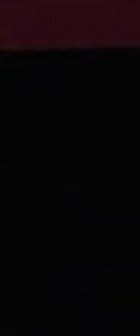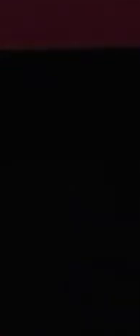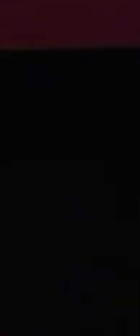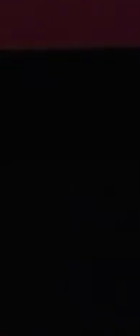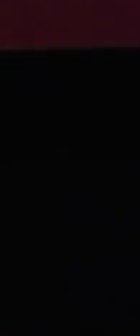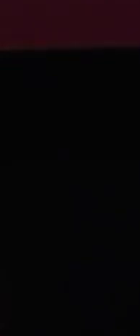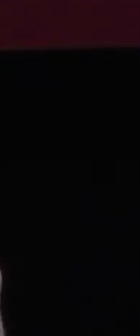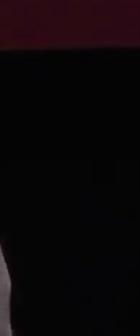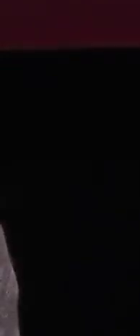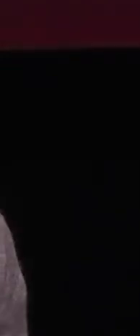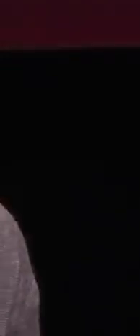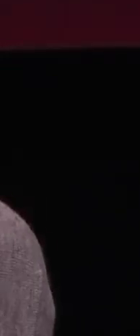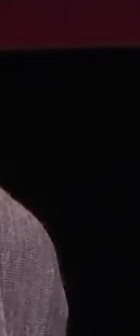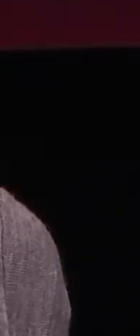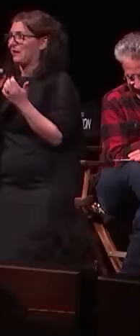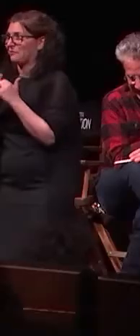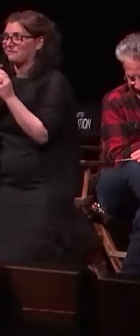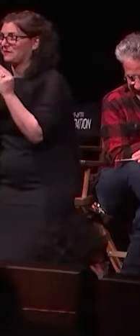I don't know what to